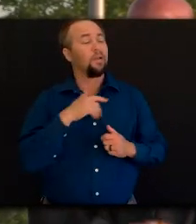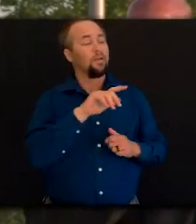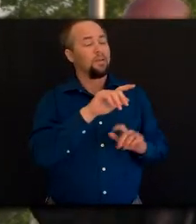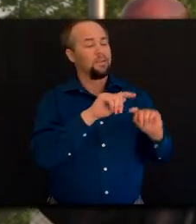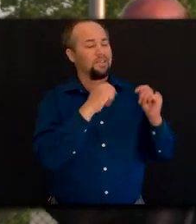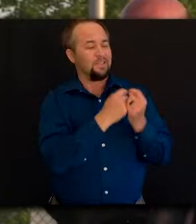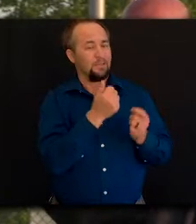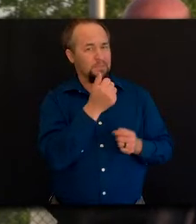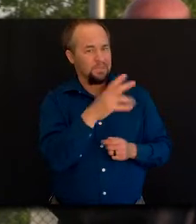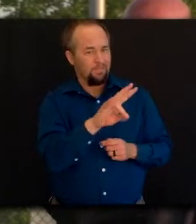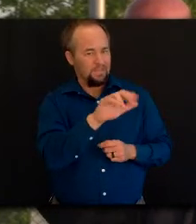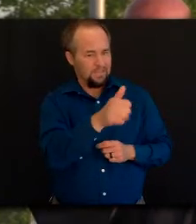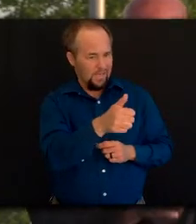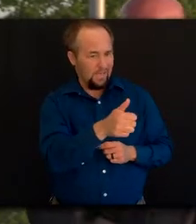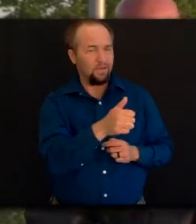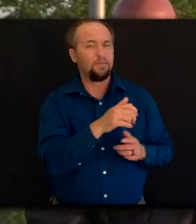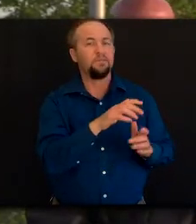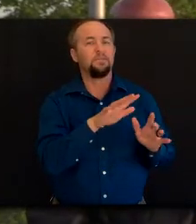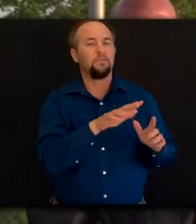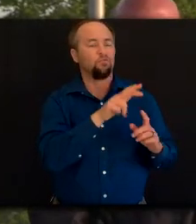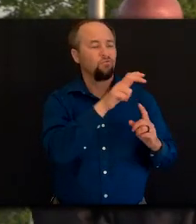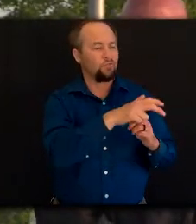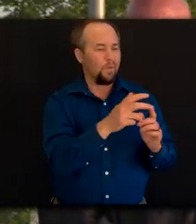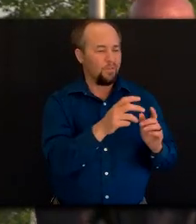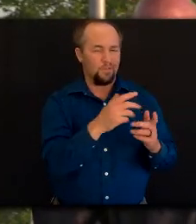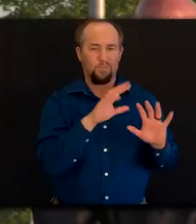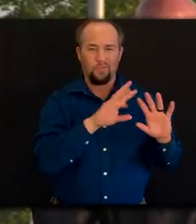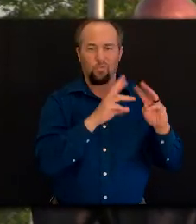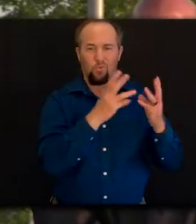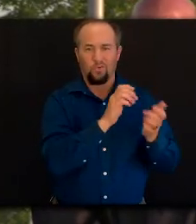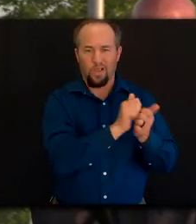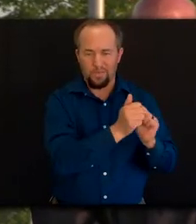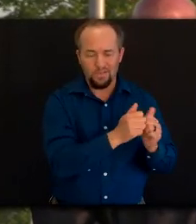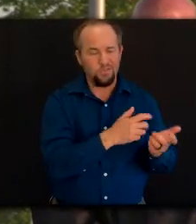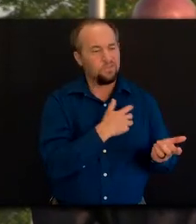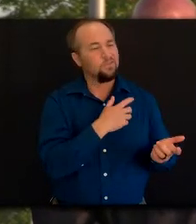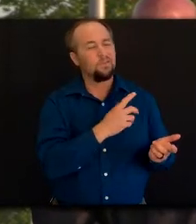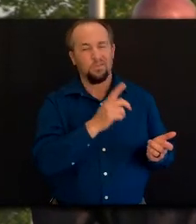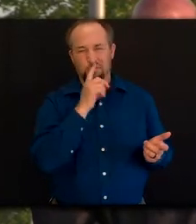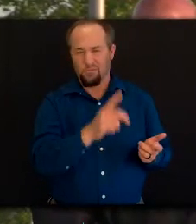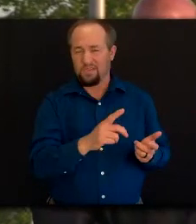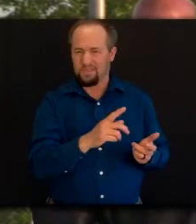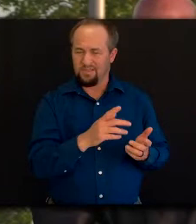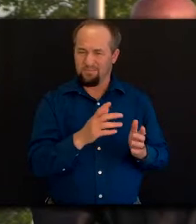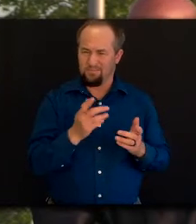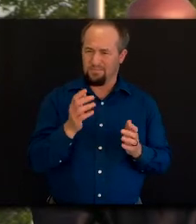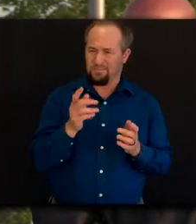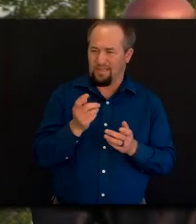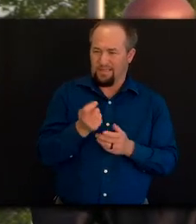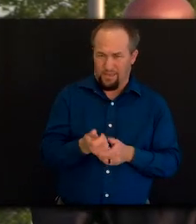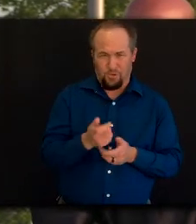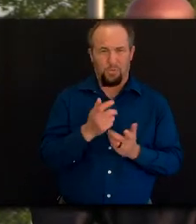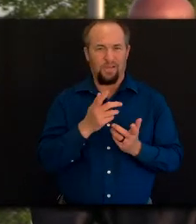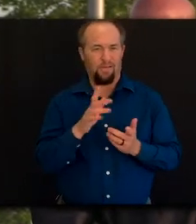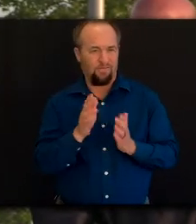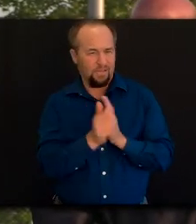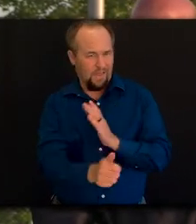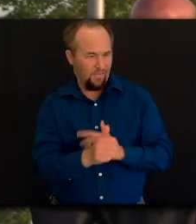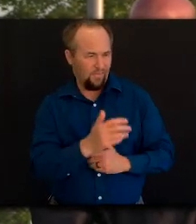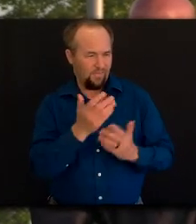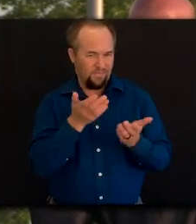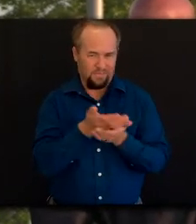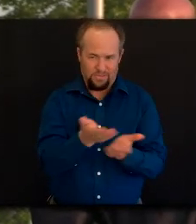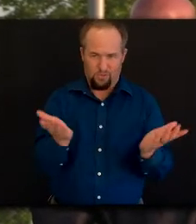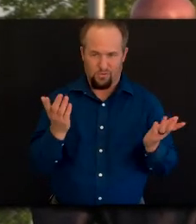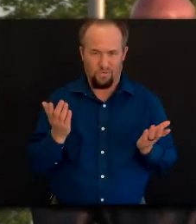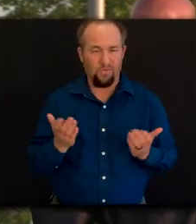championship at the world competition. And this is just a small sample of the talent that sits before us tonight. Without a doubt, the students in this